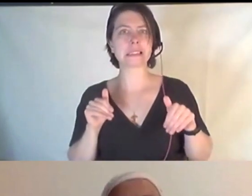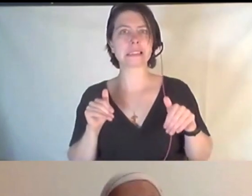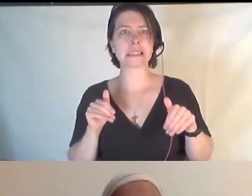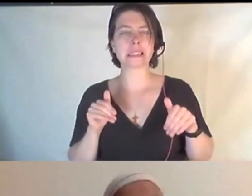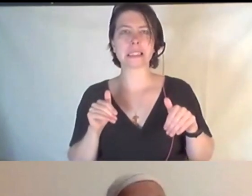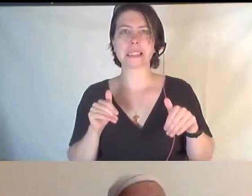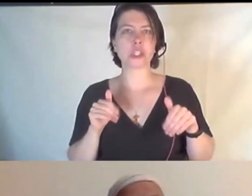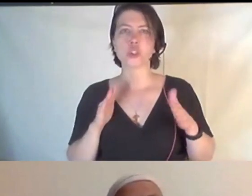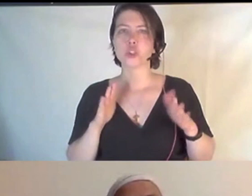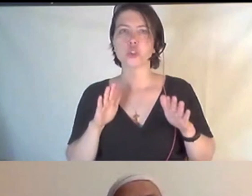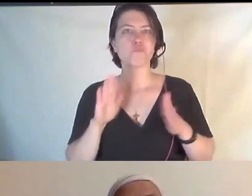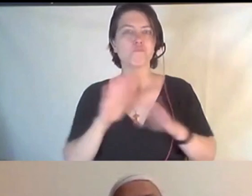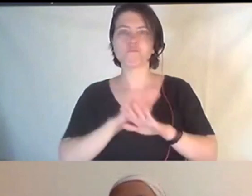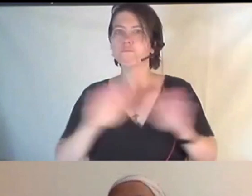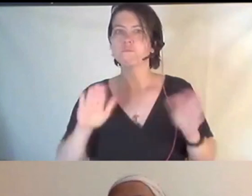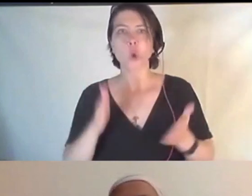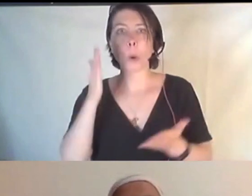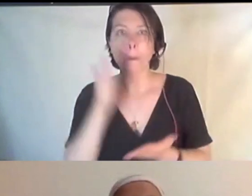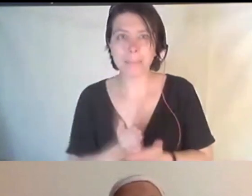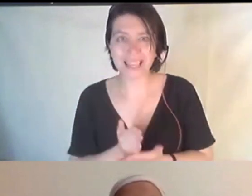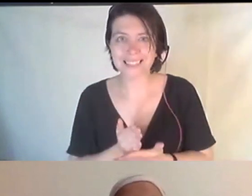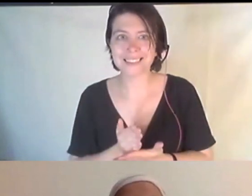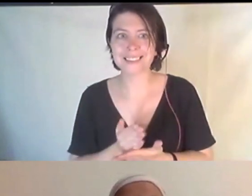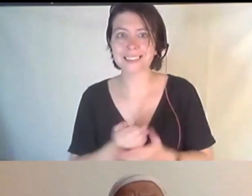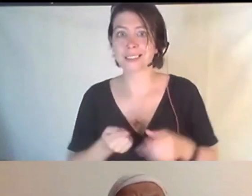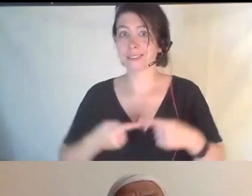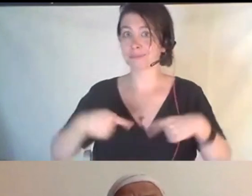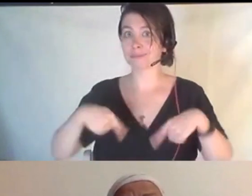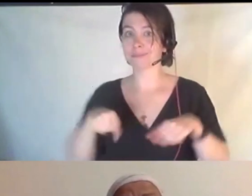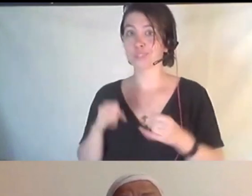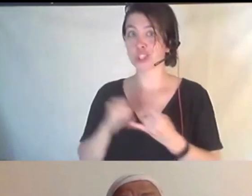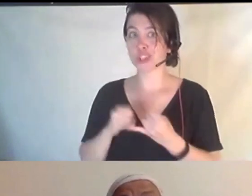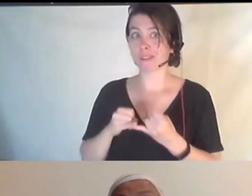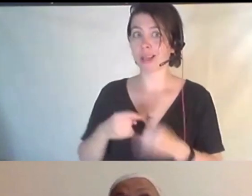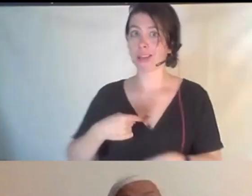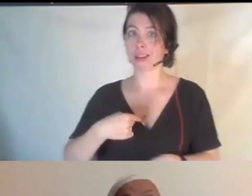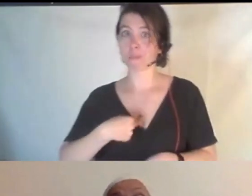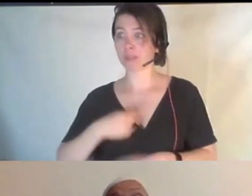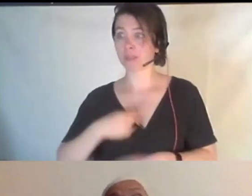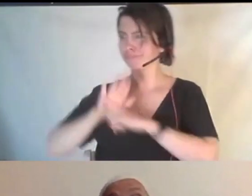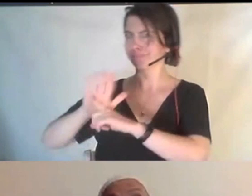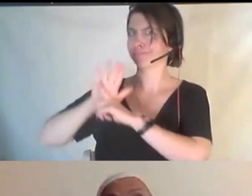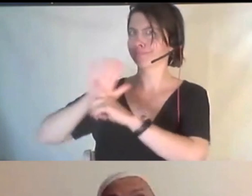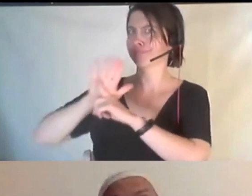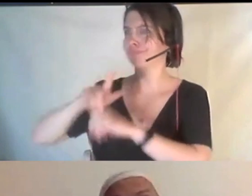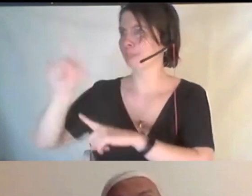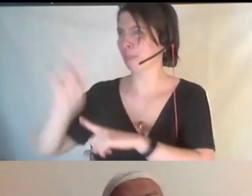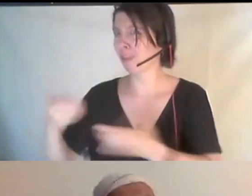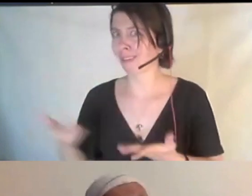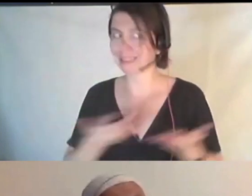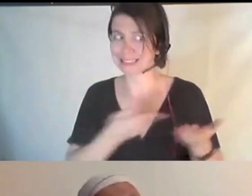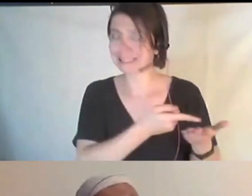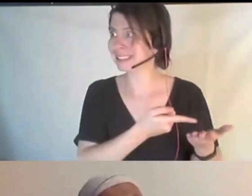commit to, I suppose Sheryl and me were slightly pressuring people to say, come on, give her a show, give her a big show